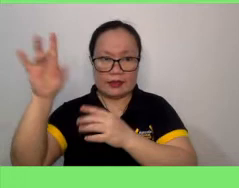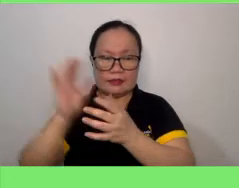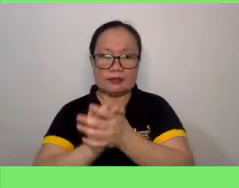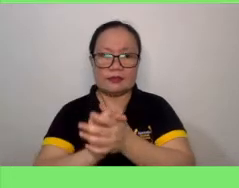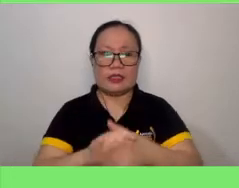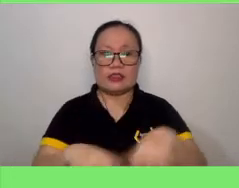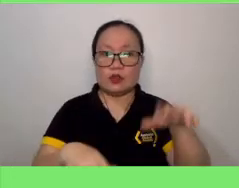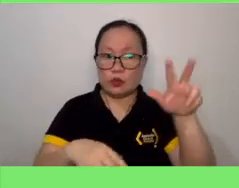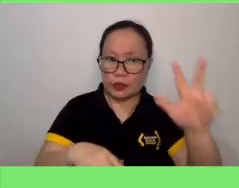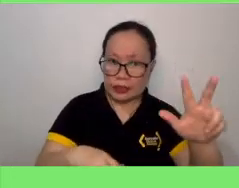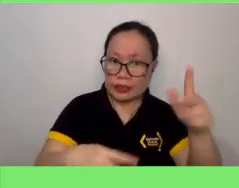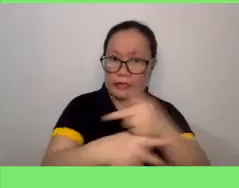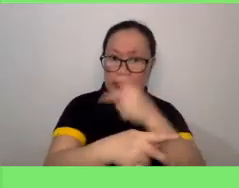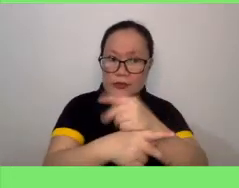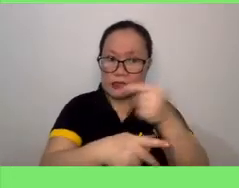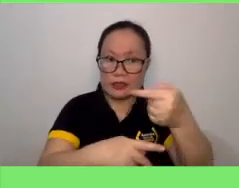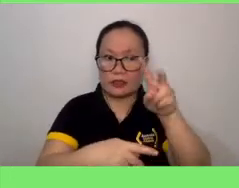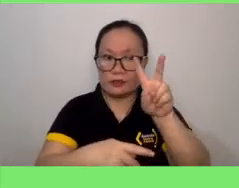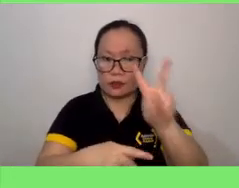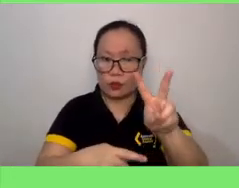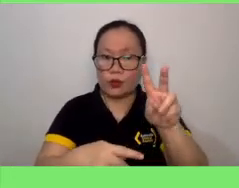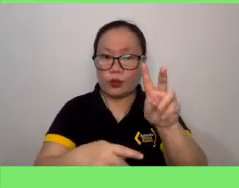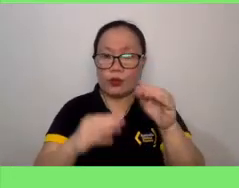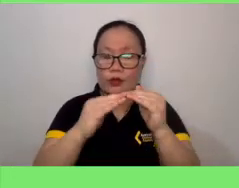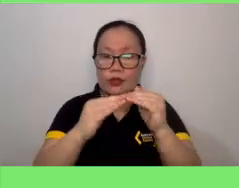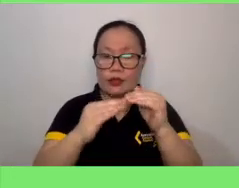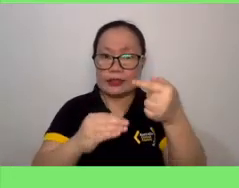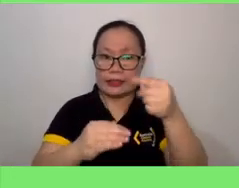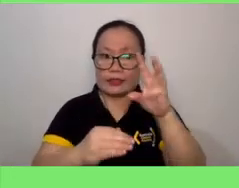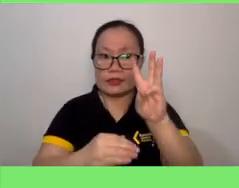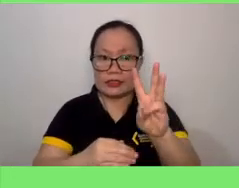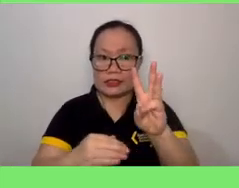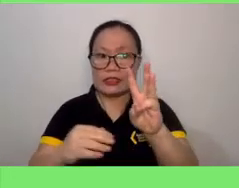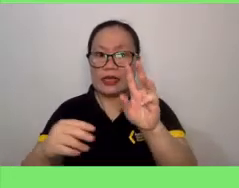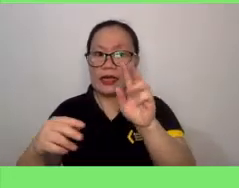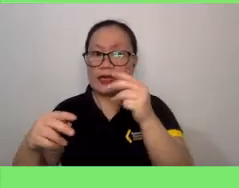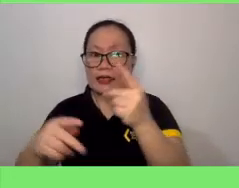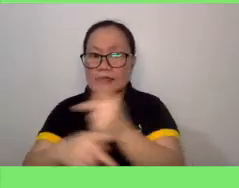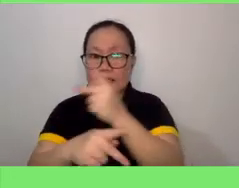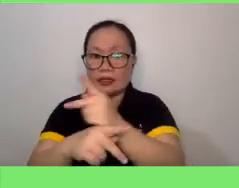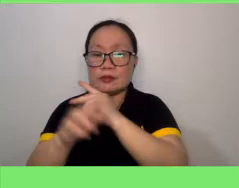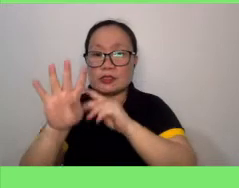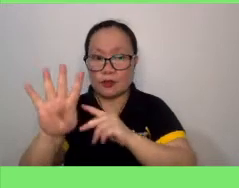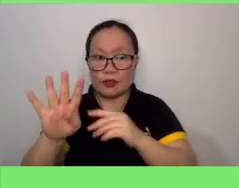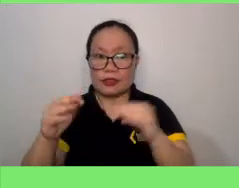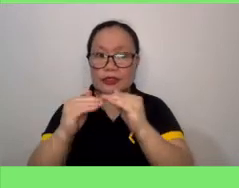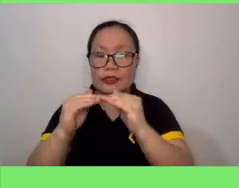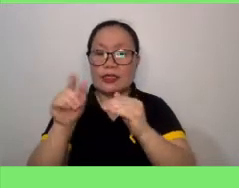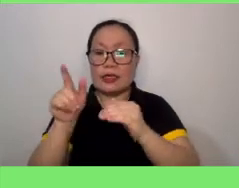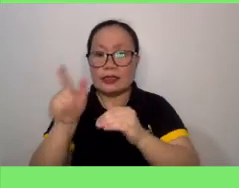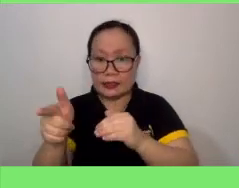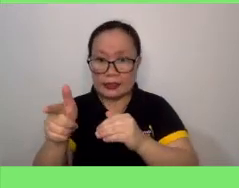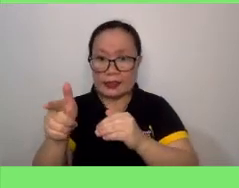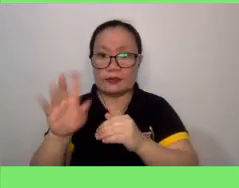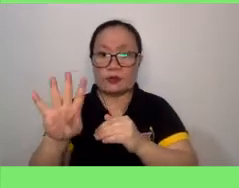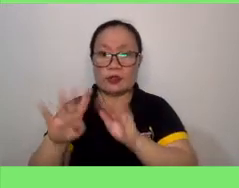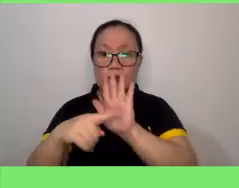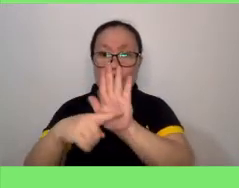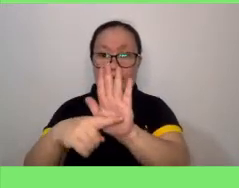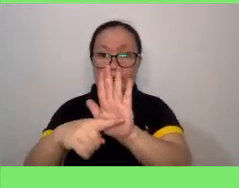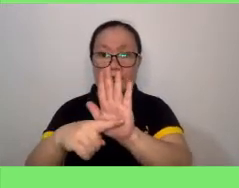2, that is negative 6, times 4, that is negative 24. And then m, so our m is